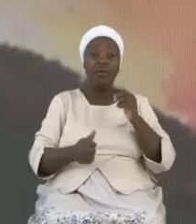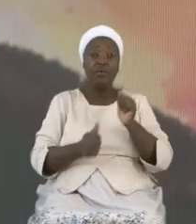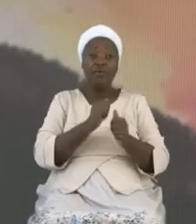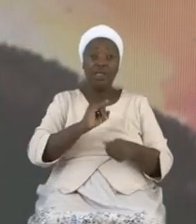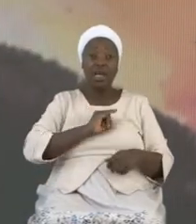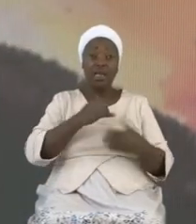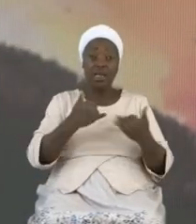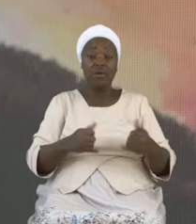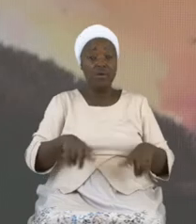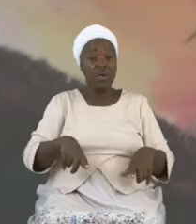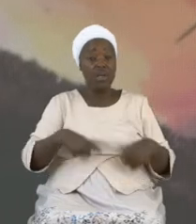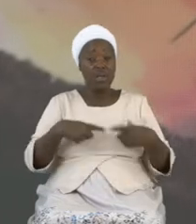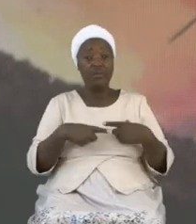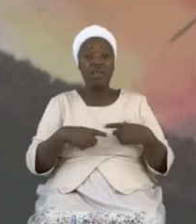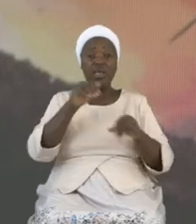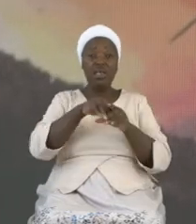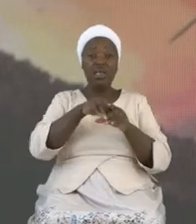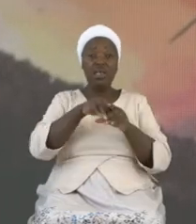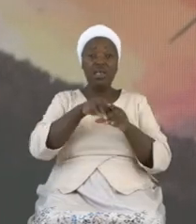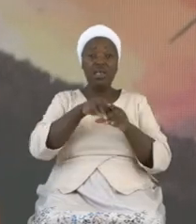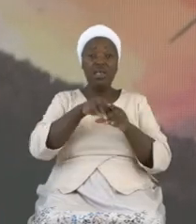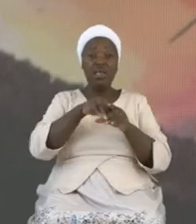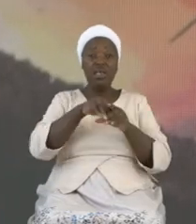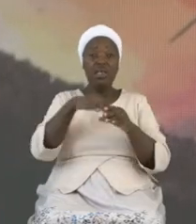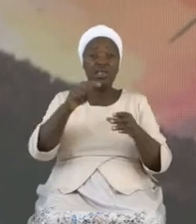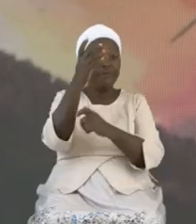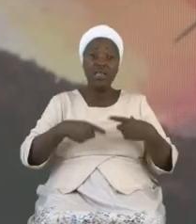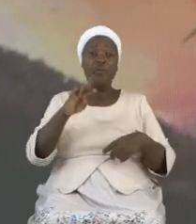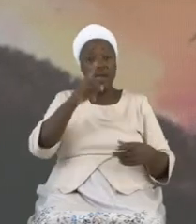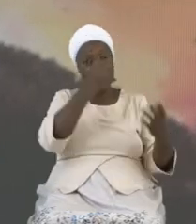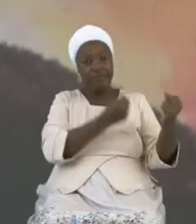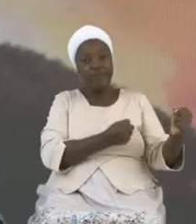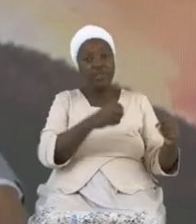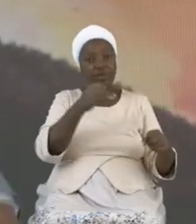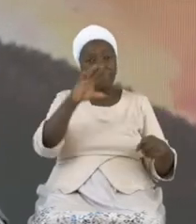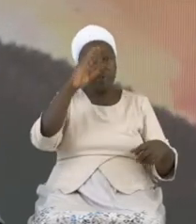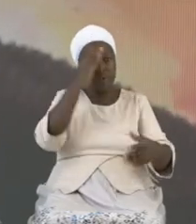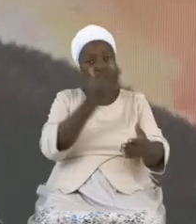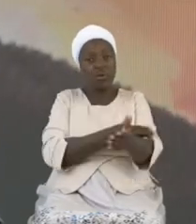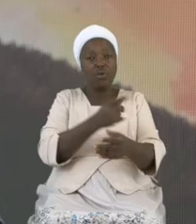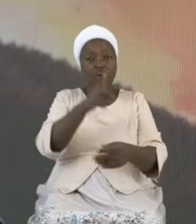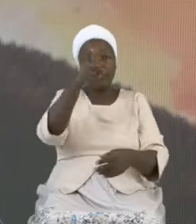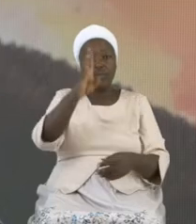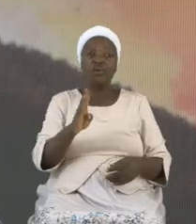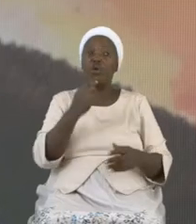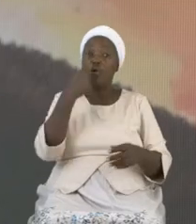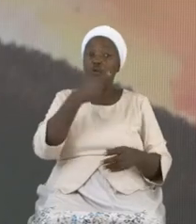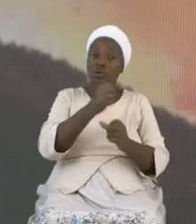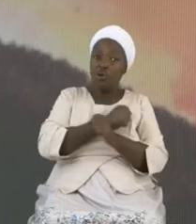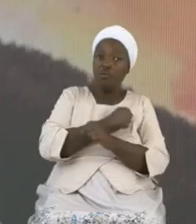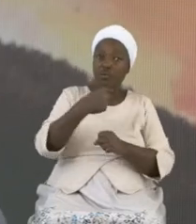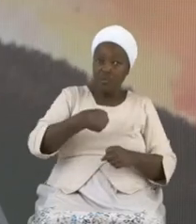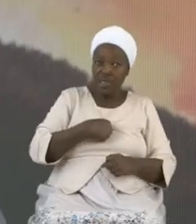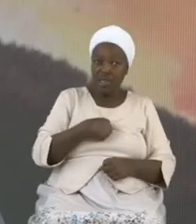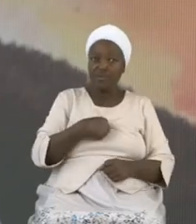live in the flesh, I live by the faith of the Son of God, who loved me